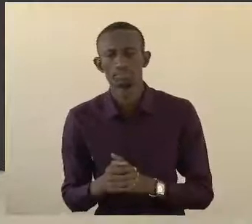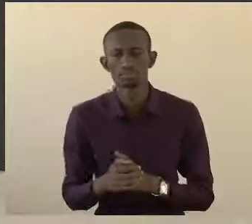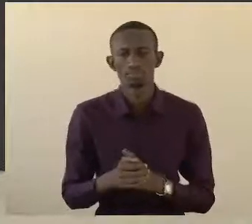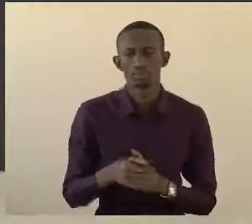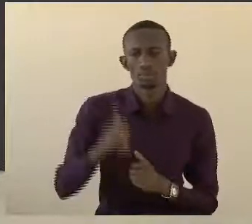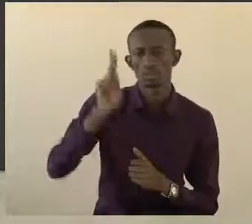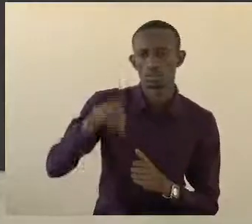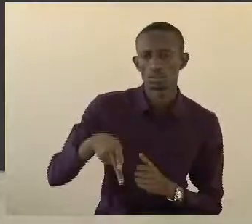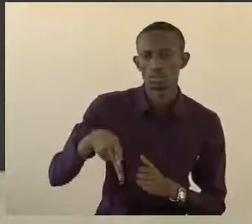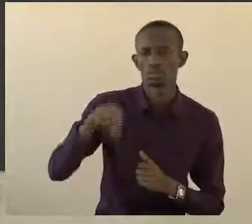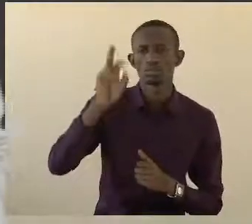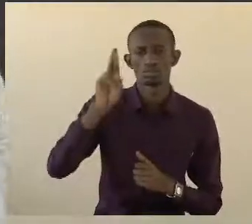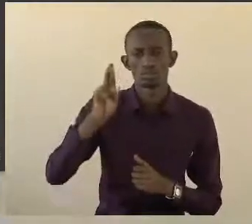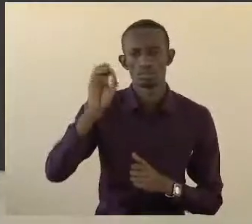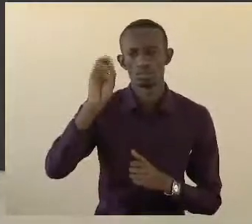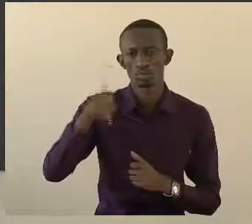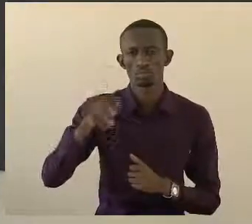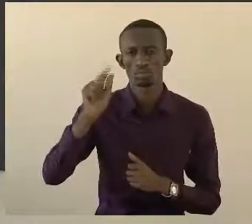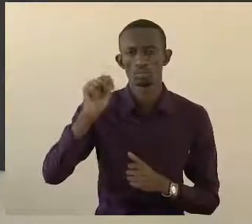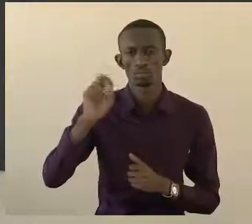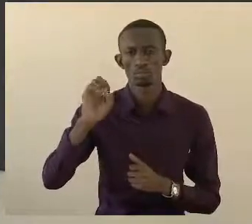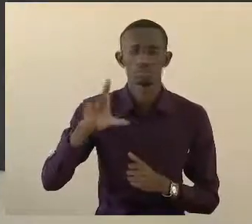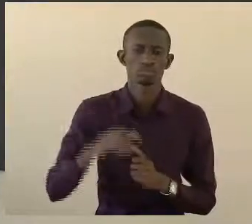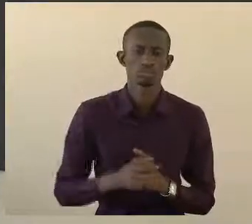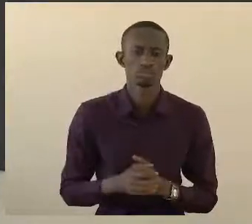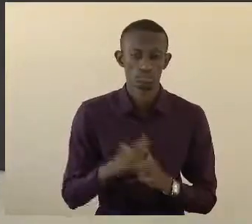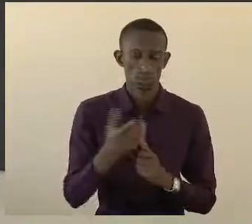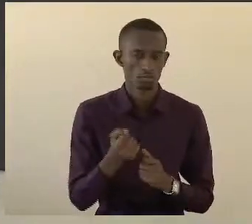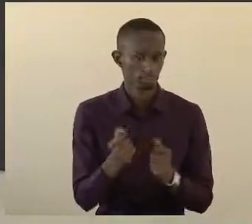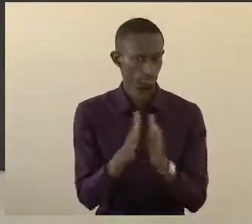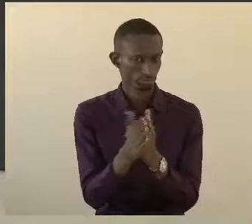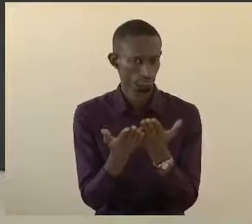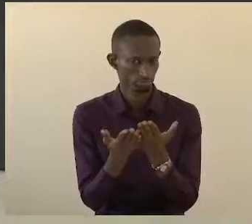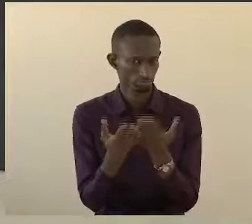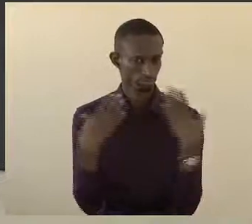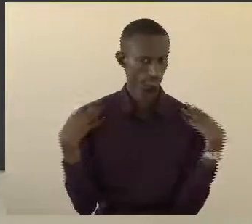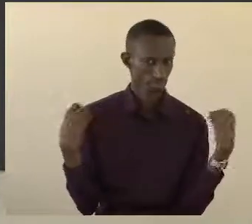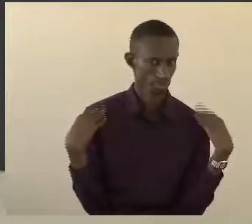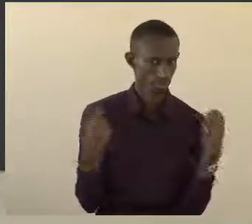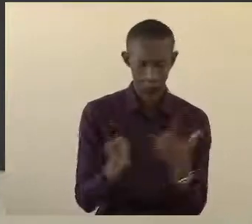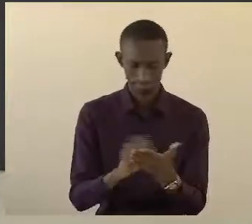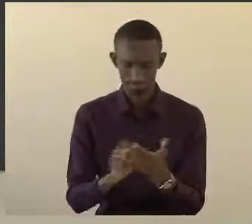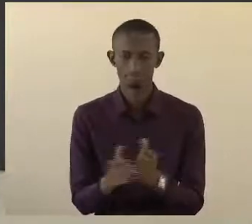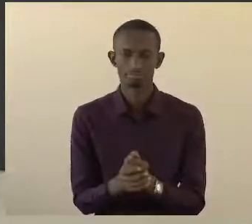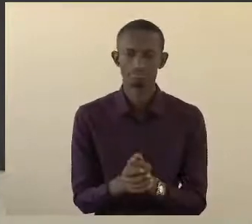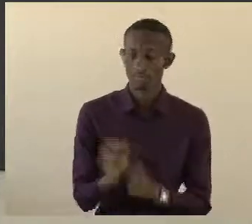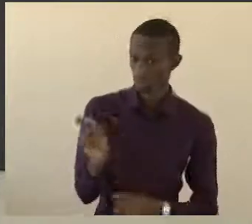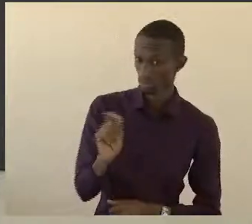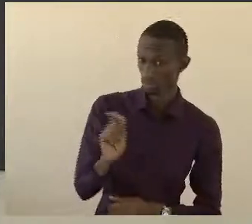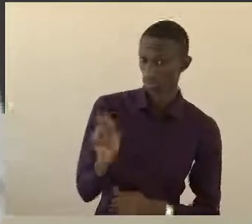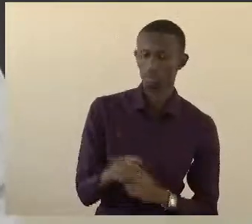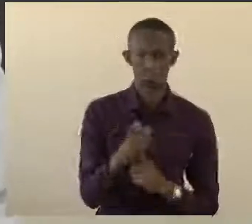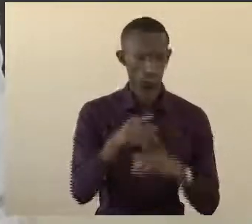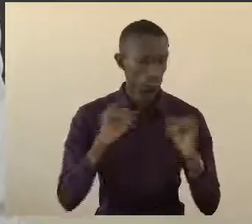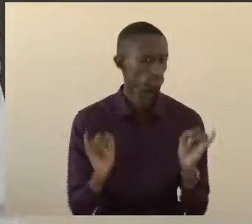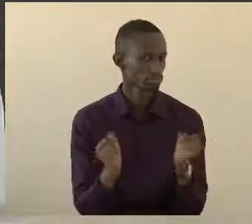To propanol. So let me invite you to take your books and the pens and try